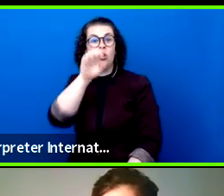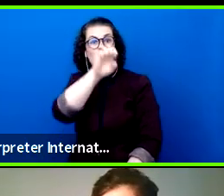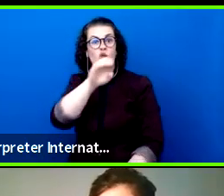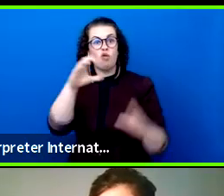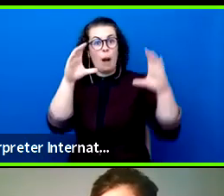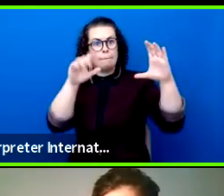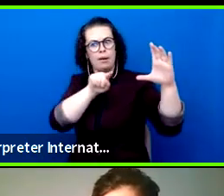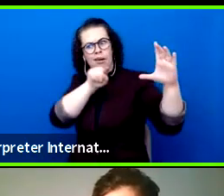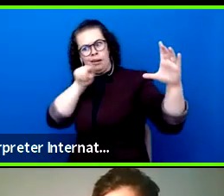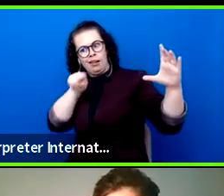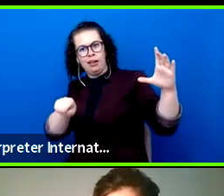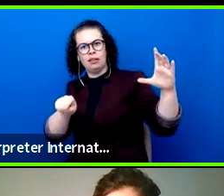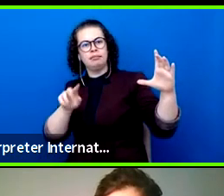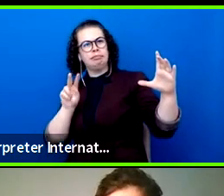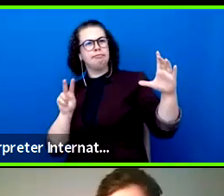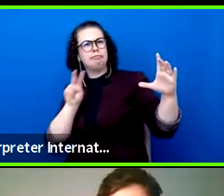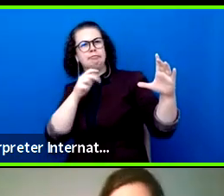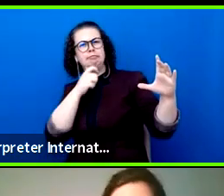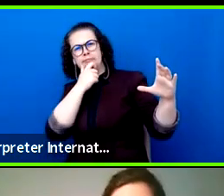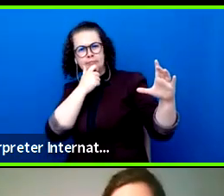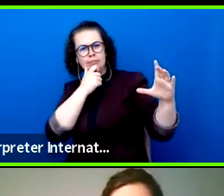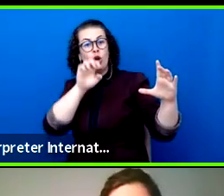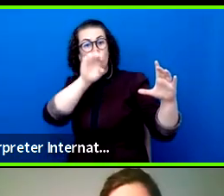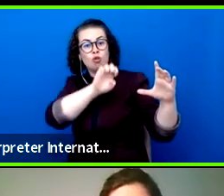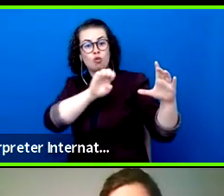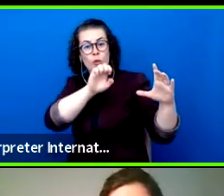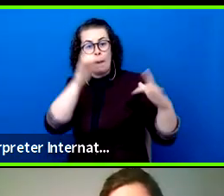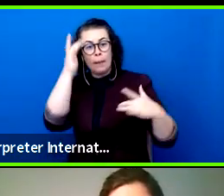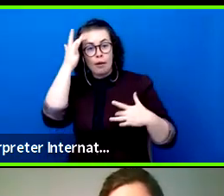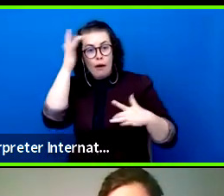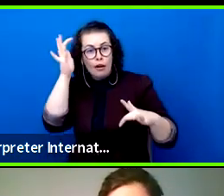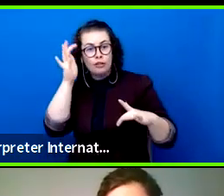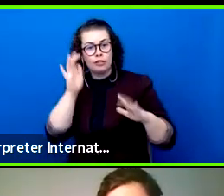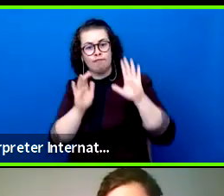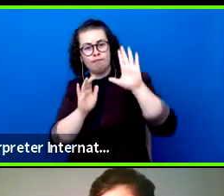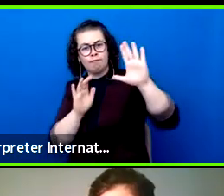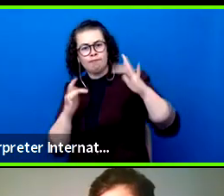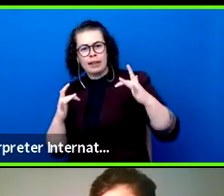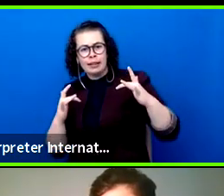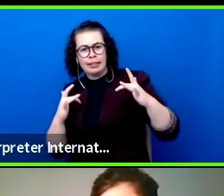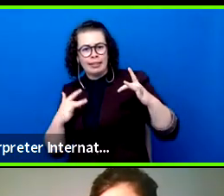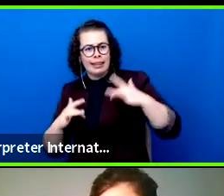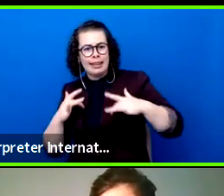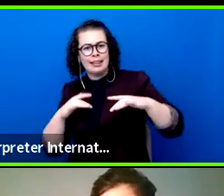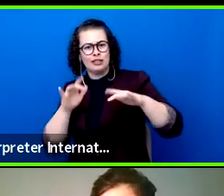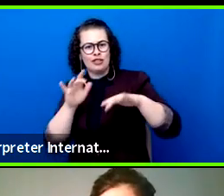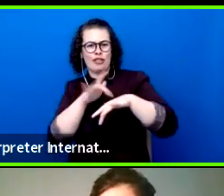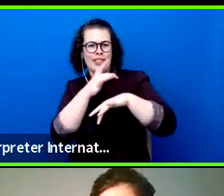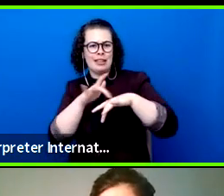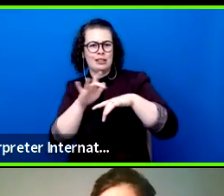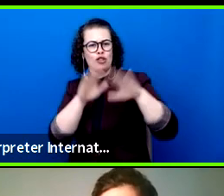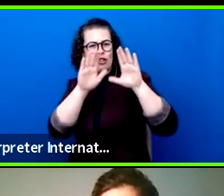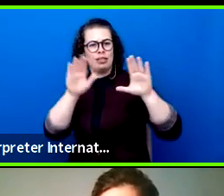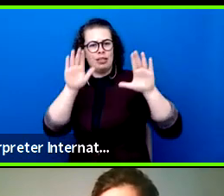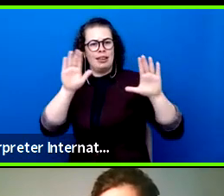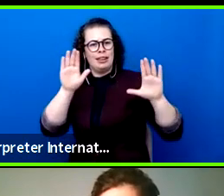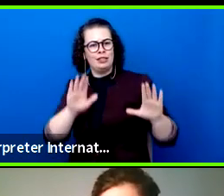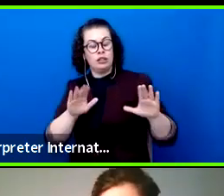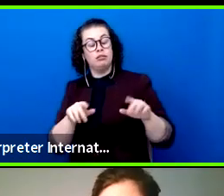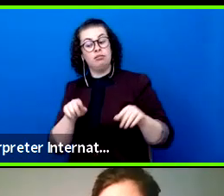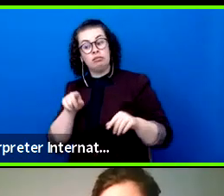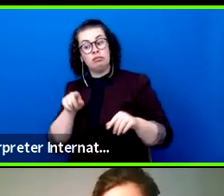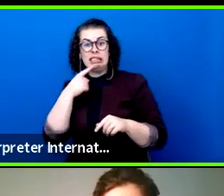European culture and theater. And so she pointed out from the beginning that everything we are talking